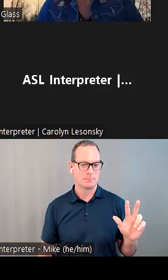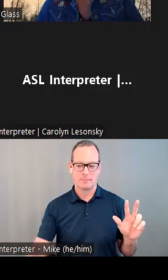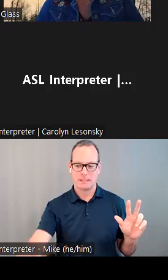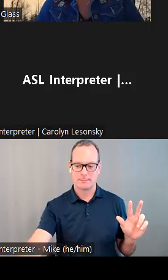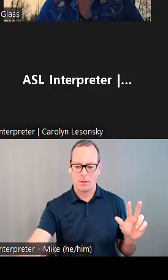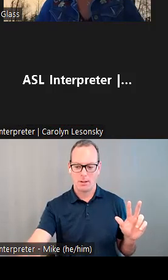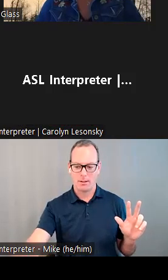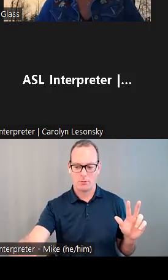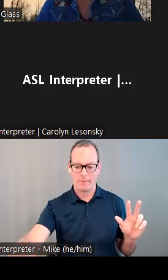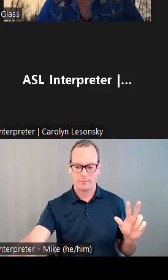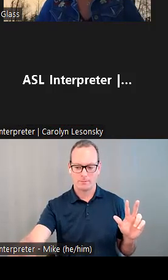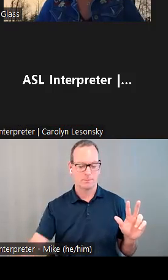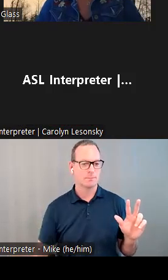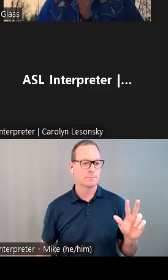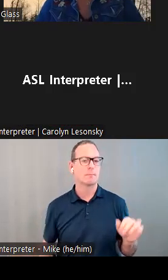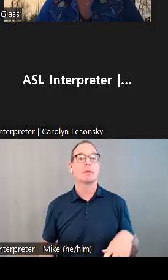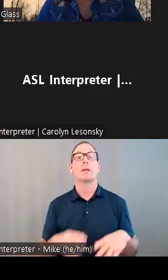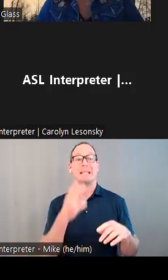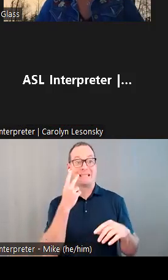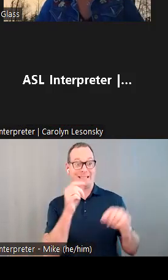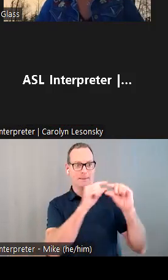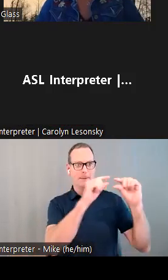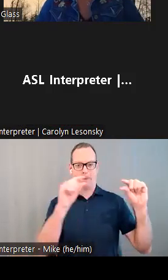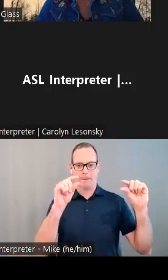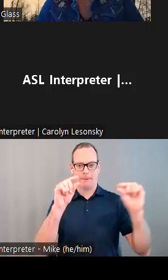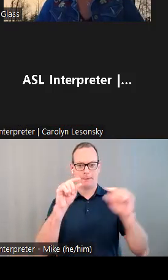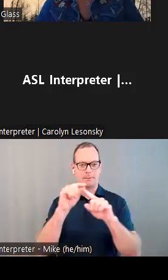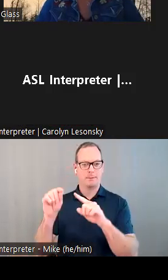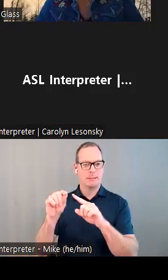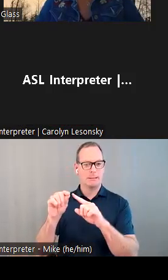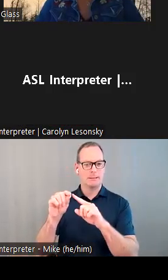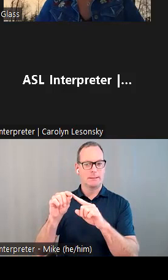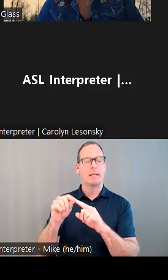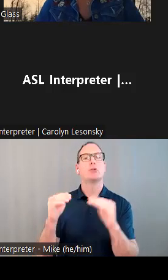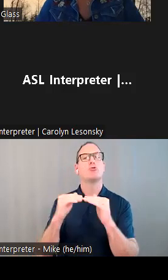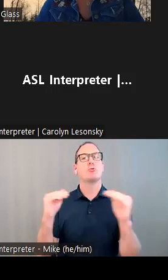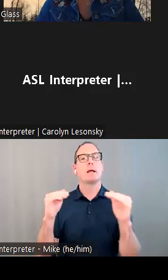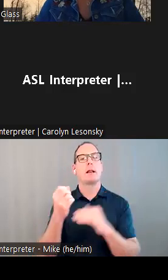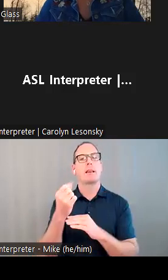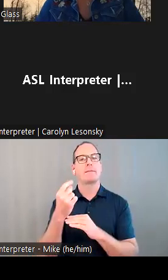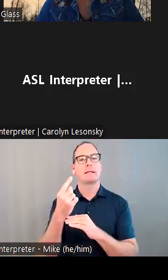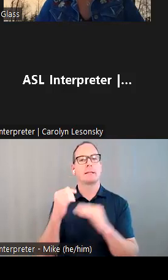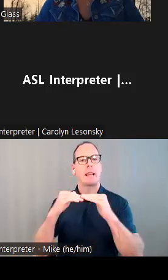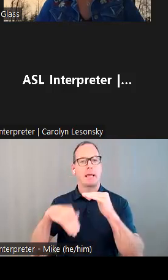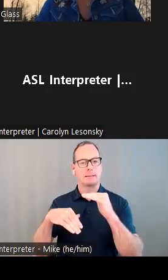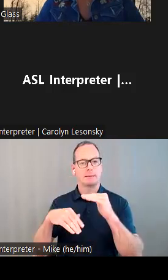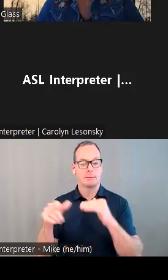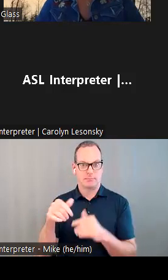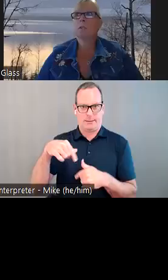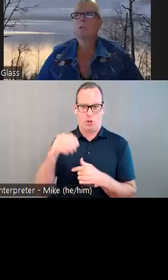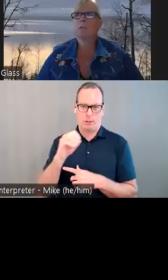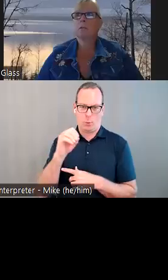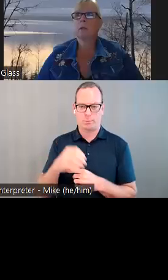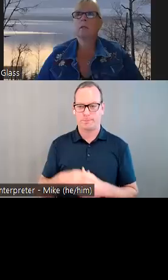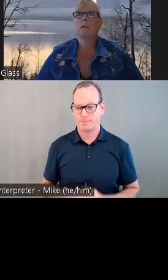I stuck in the Ontario number for the subtotal of grade 11 and less. So this particular organization has